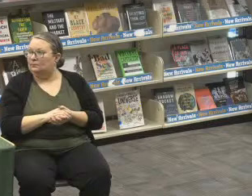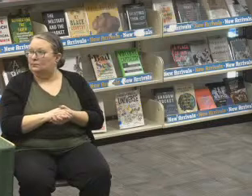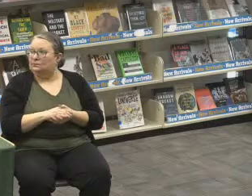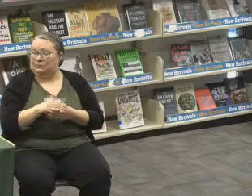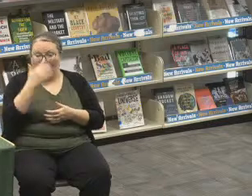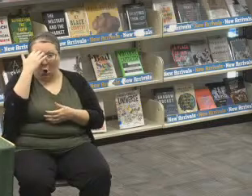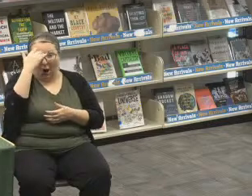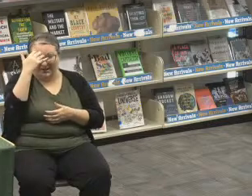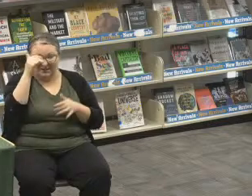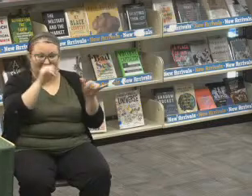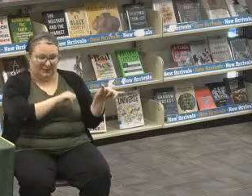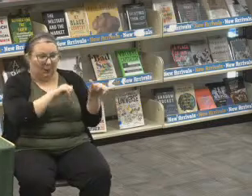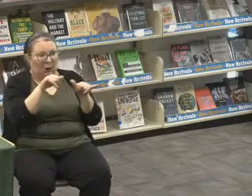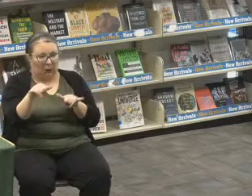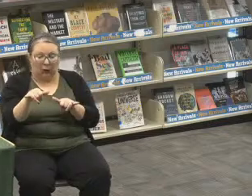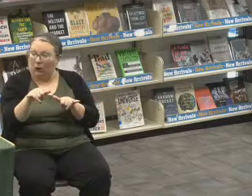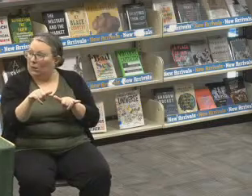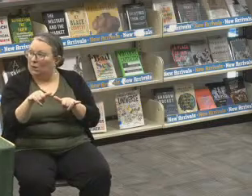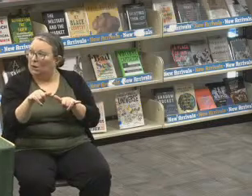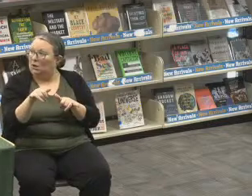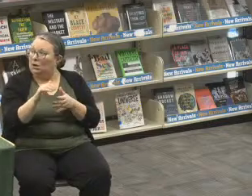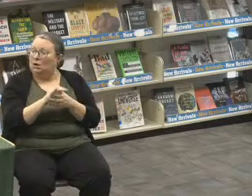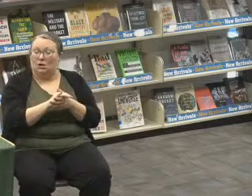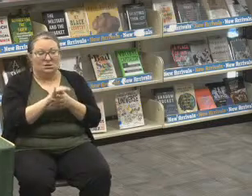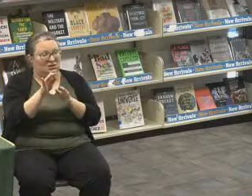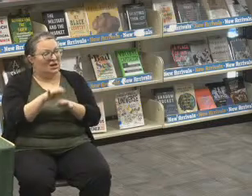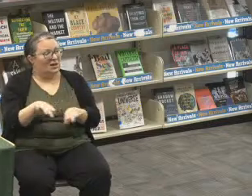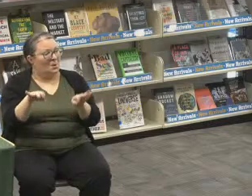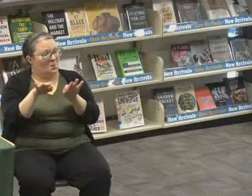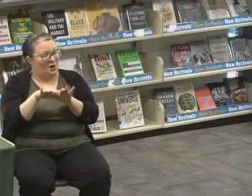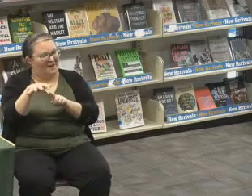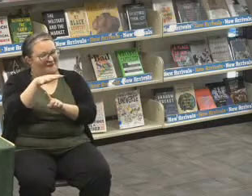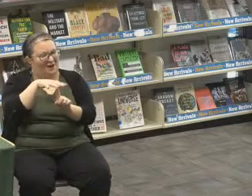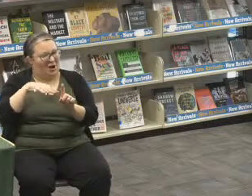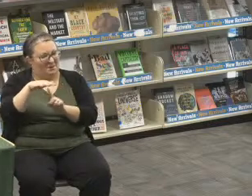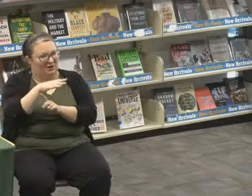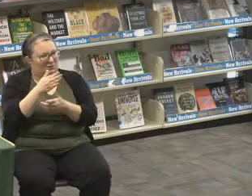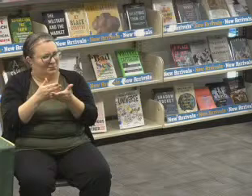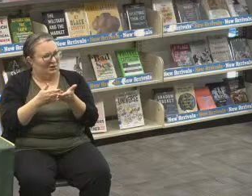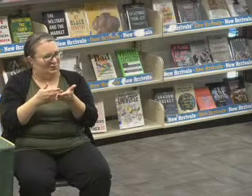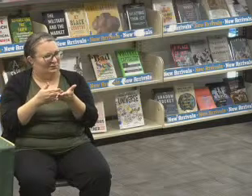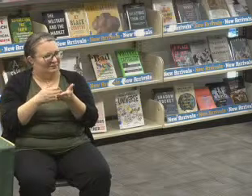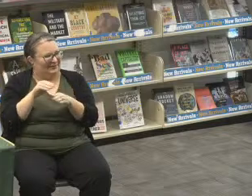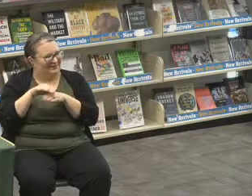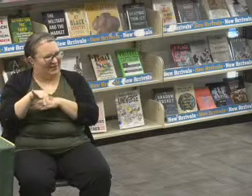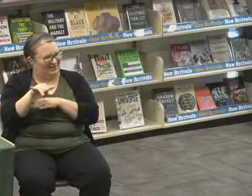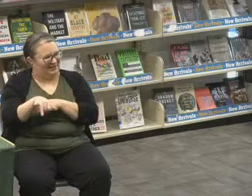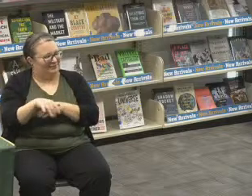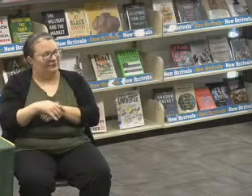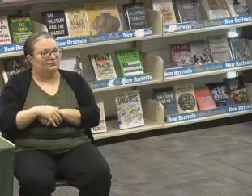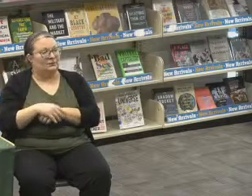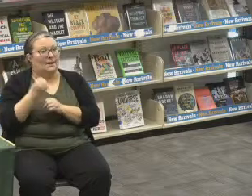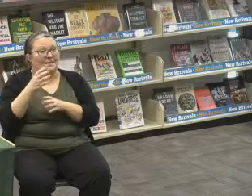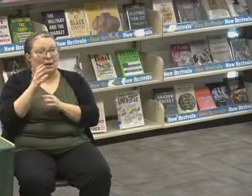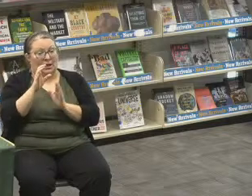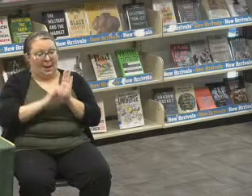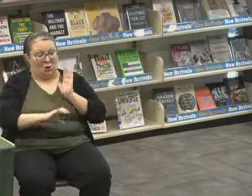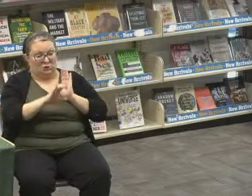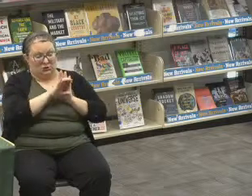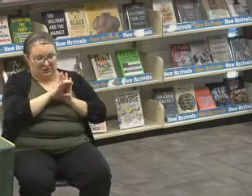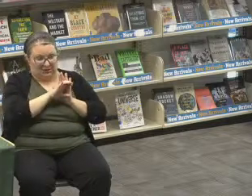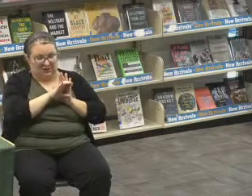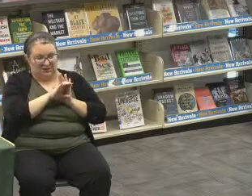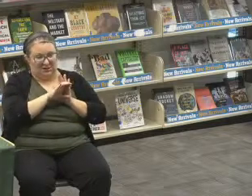Autism, similarly, is also an important environmental aspect to it. When we think about many of the characteristics, many of